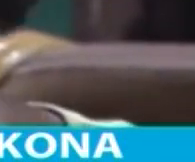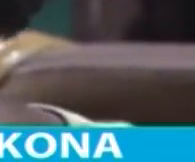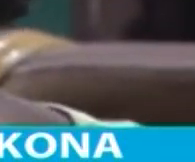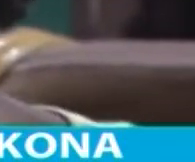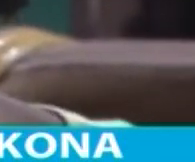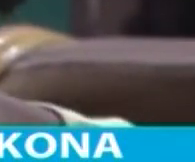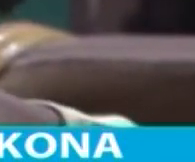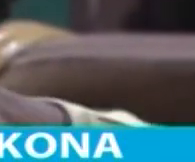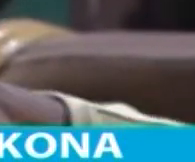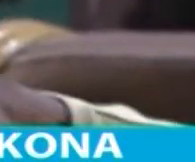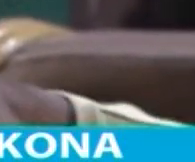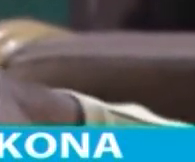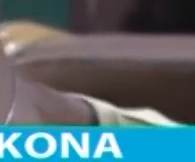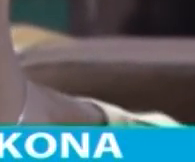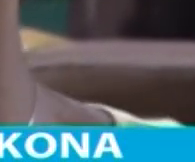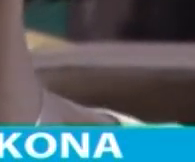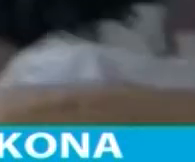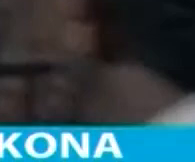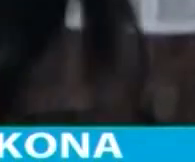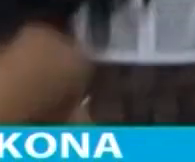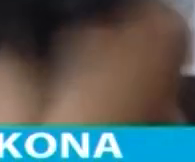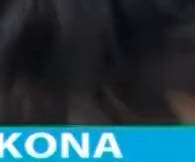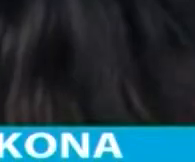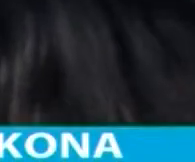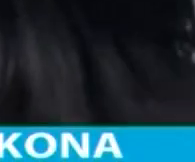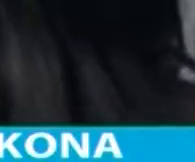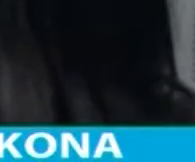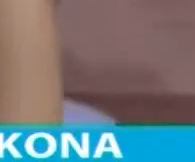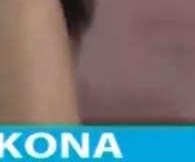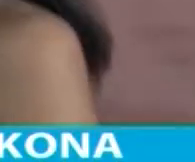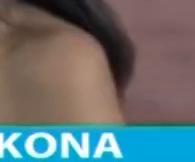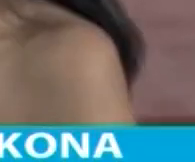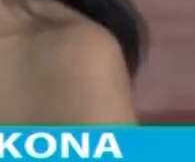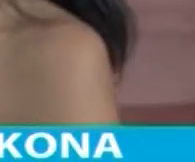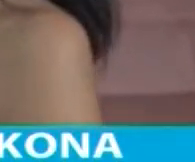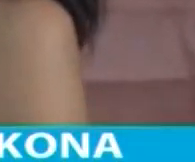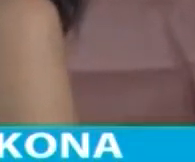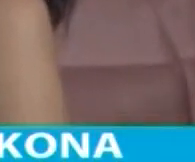meet because you're obviously a waste of time.